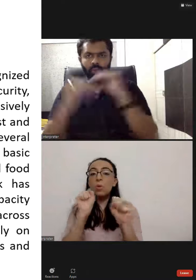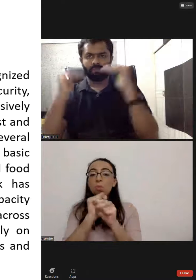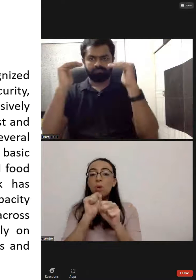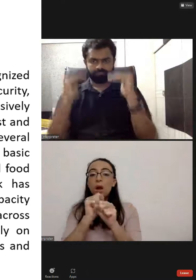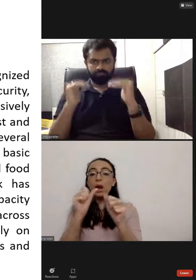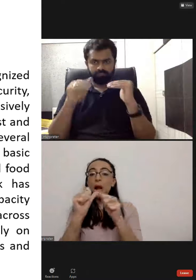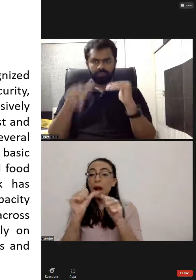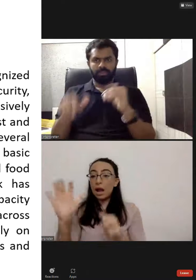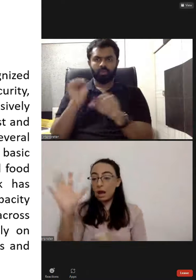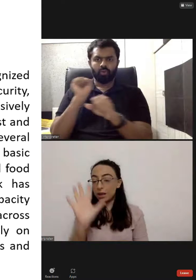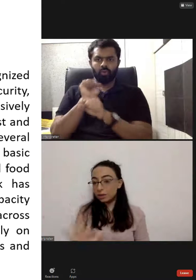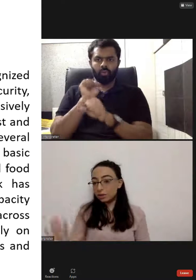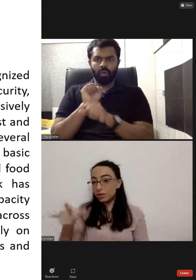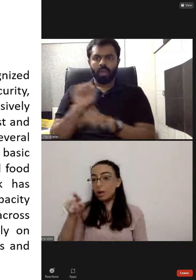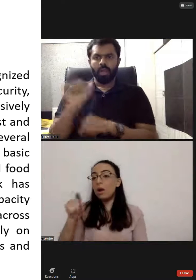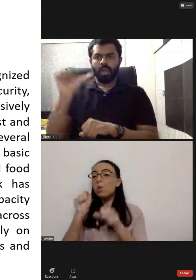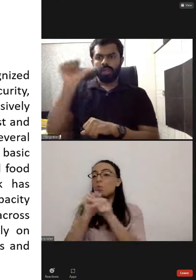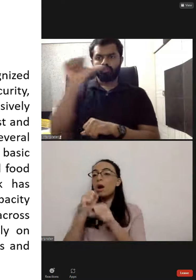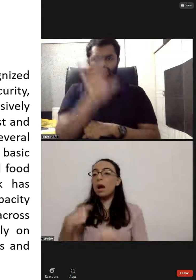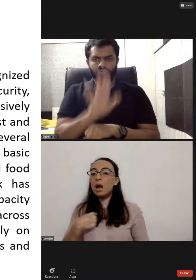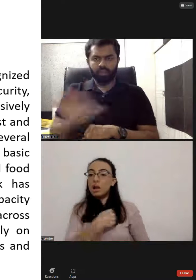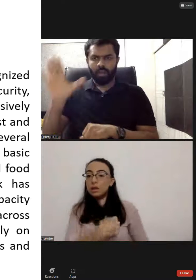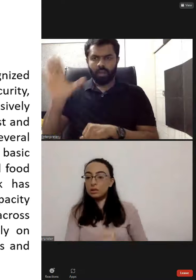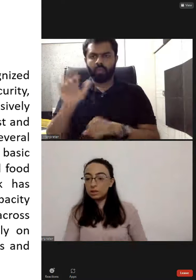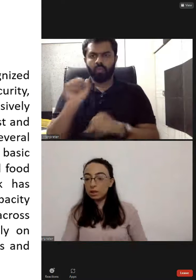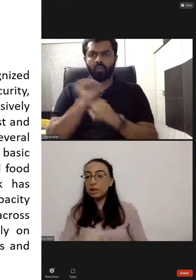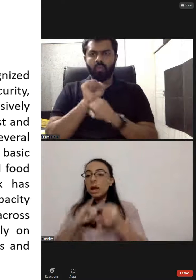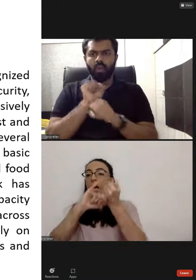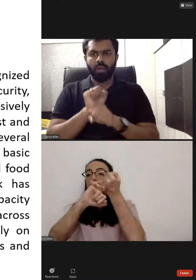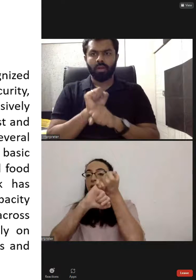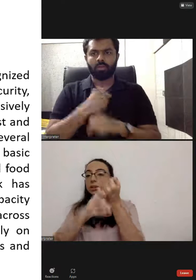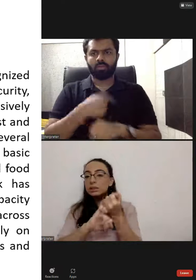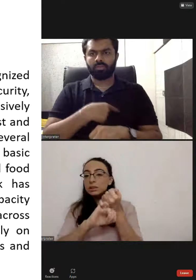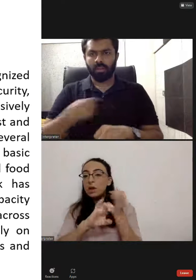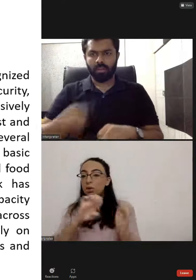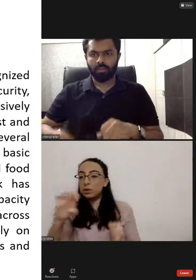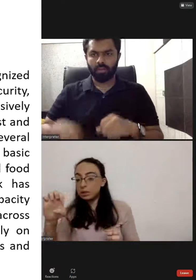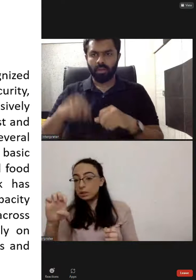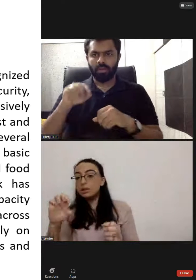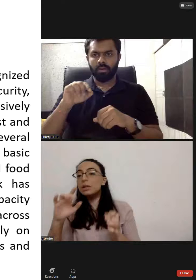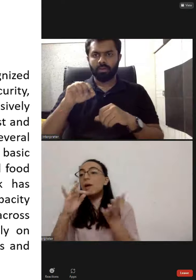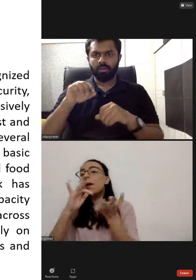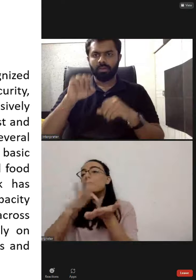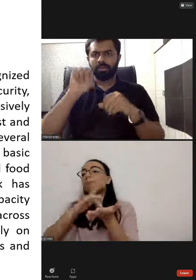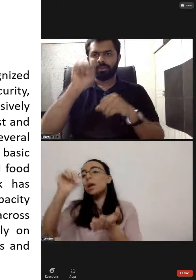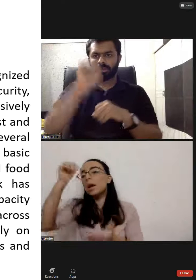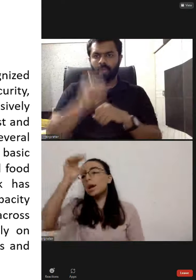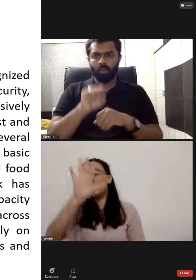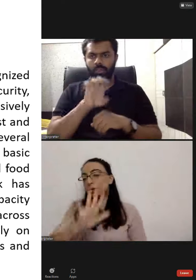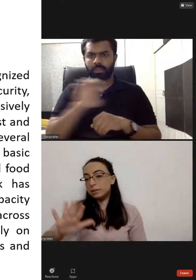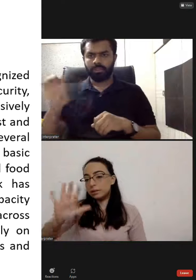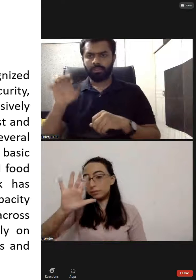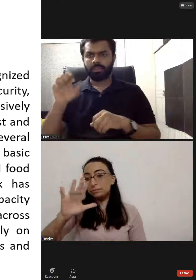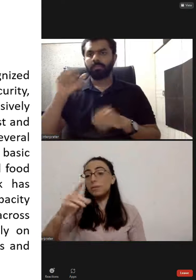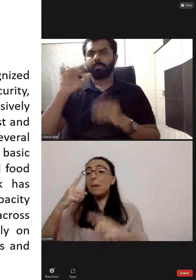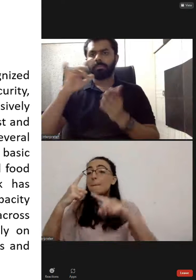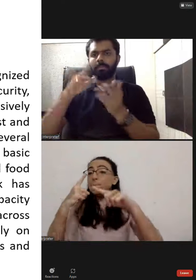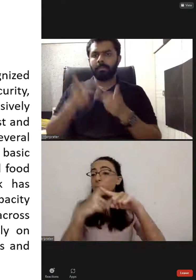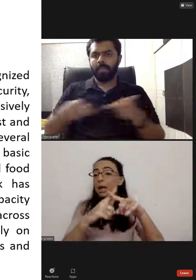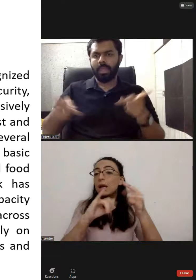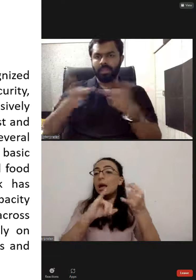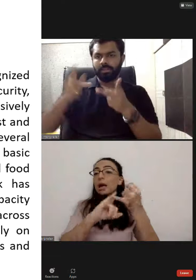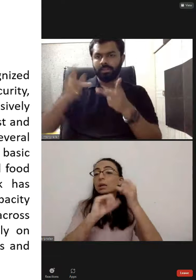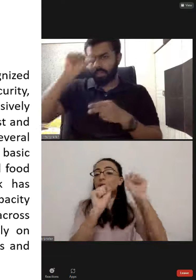especially in China, Southeast and Central Asia, and India. He has also worked in several countries in Africa and few in Latin